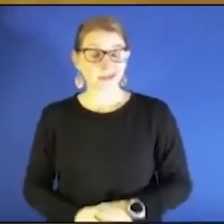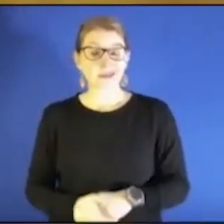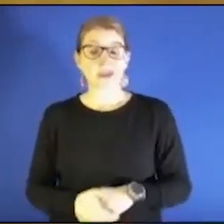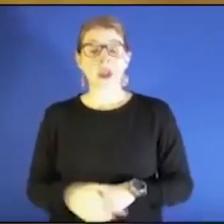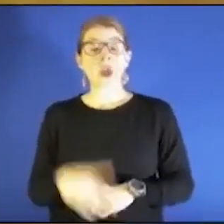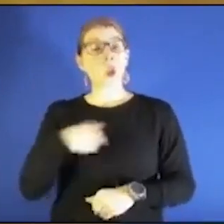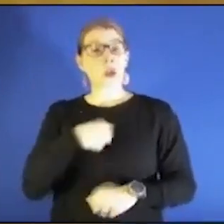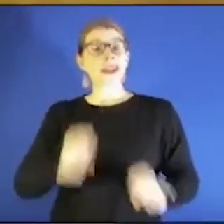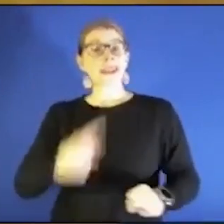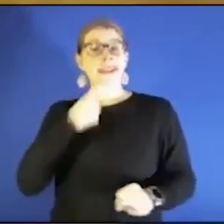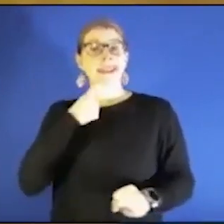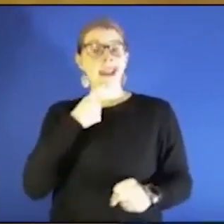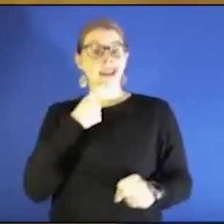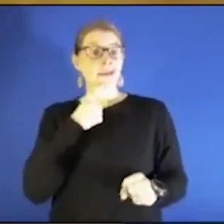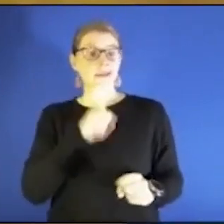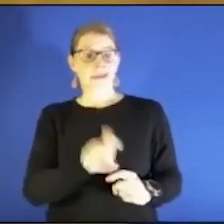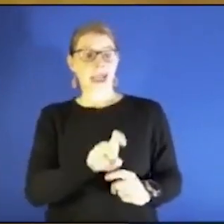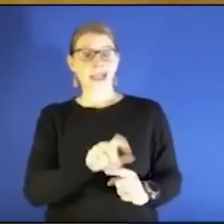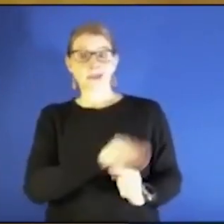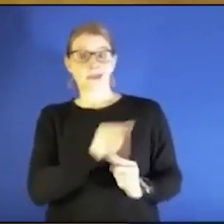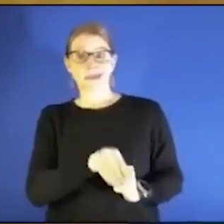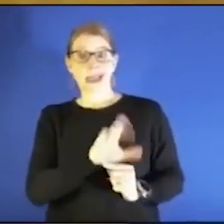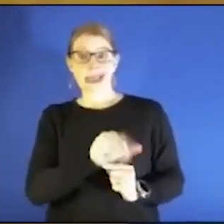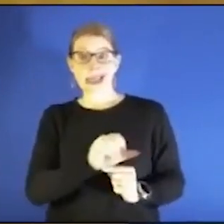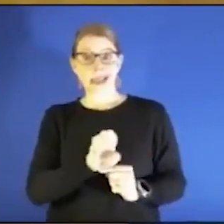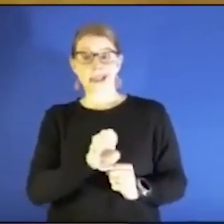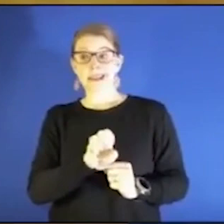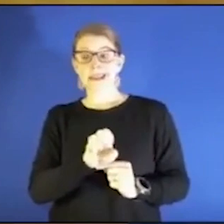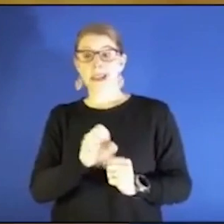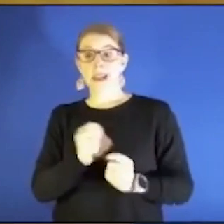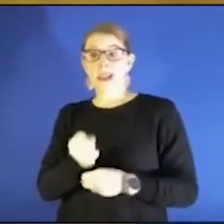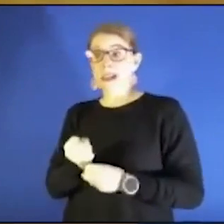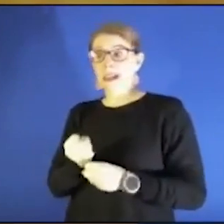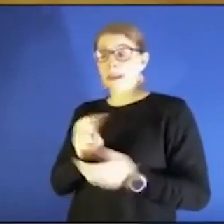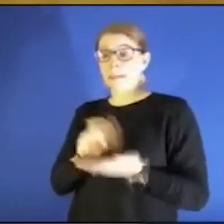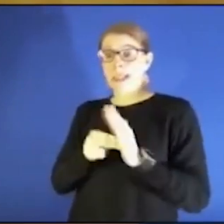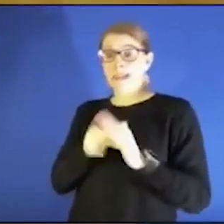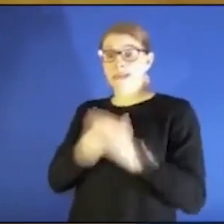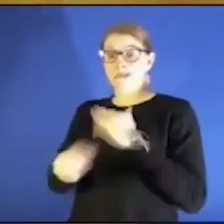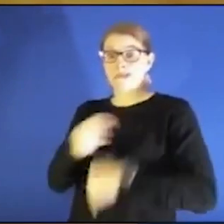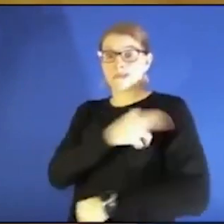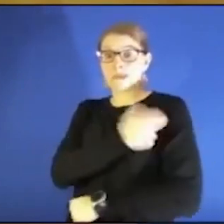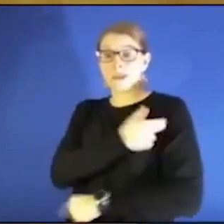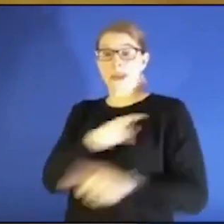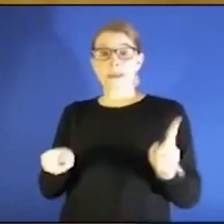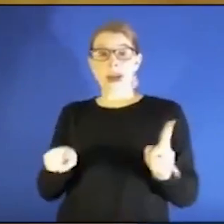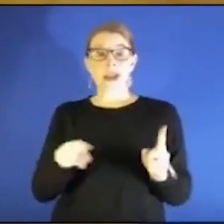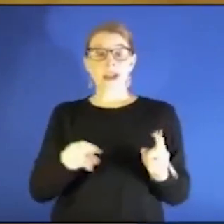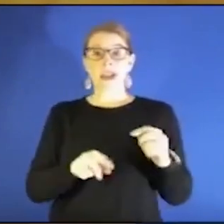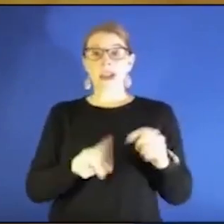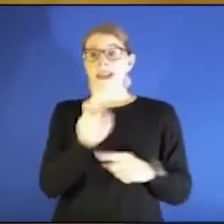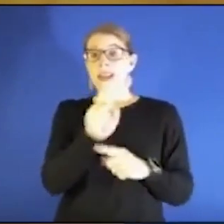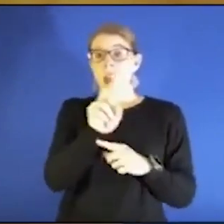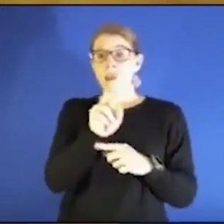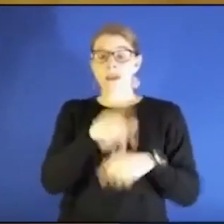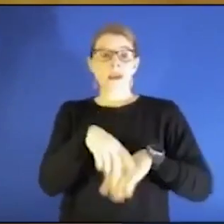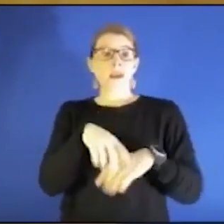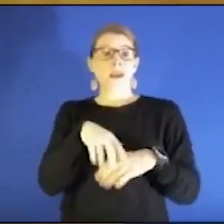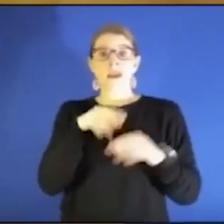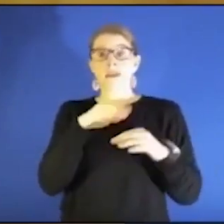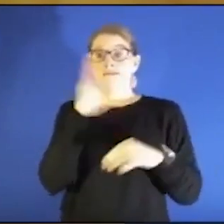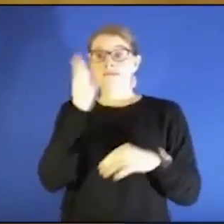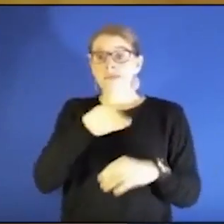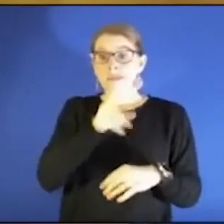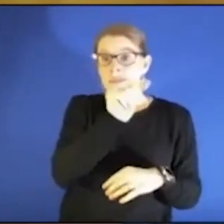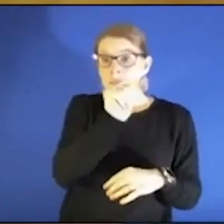that X% of cases result in hospitalization, but what we're talking about here is numerators and denominators. I'm making everybody twitch with talk